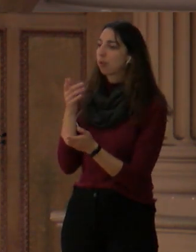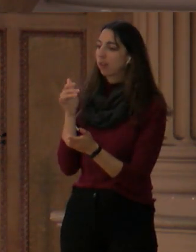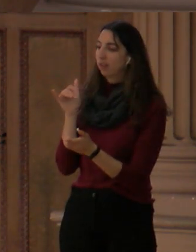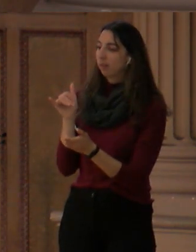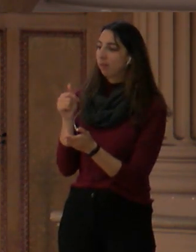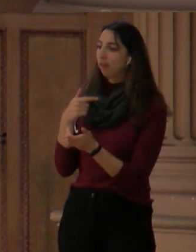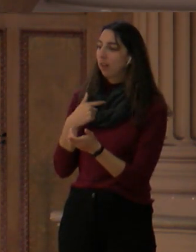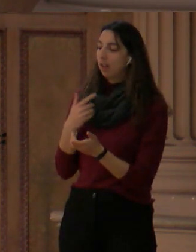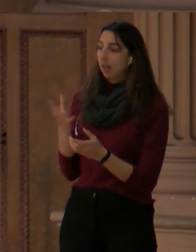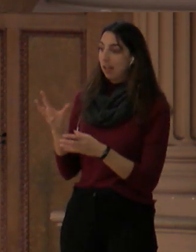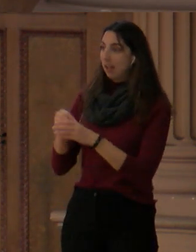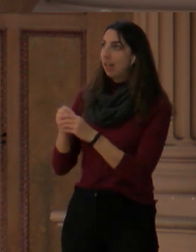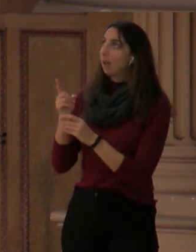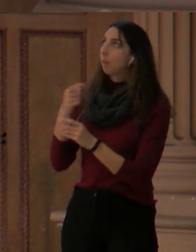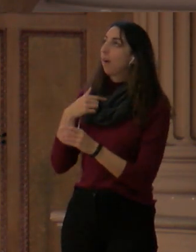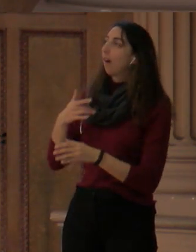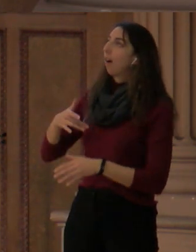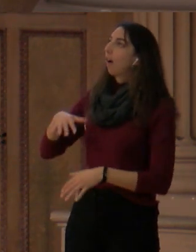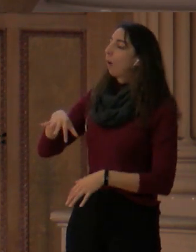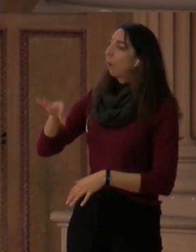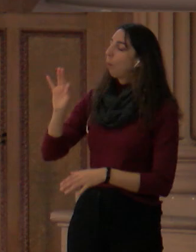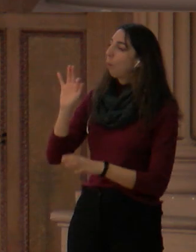we can find the greatest of joys.